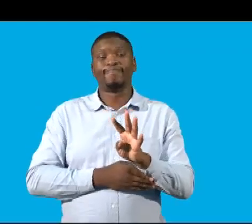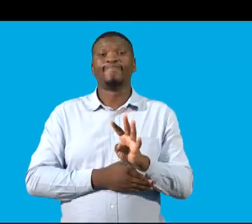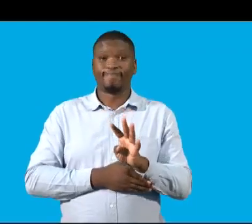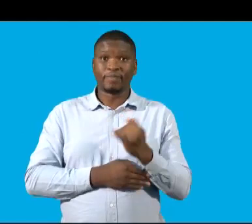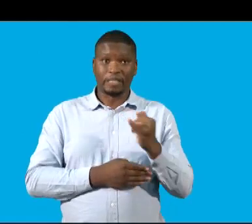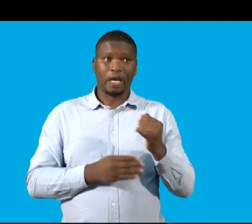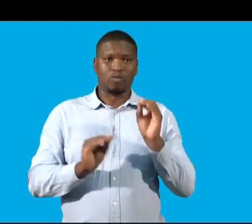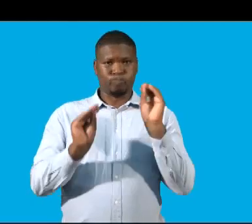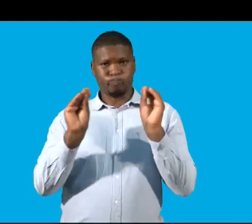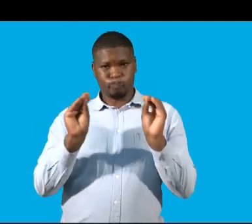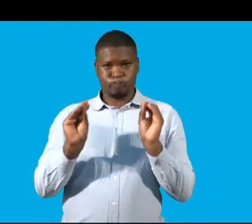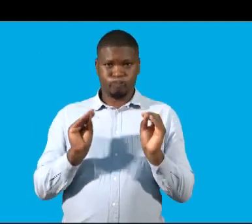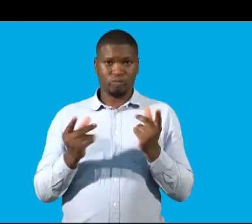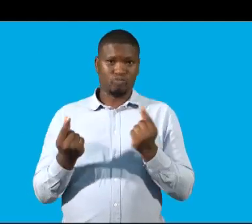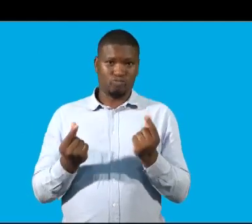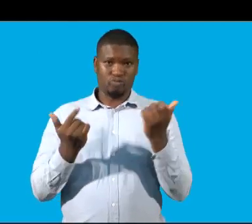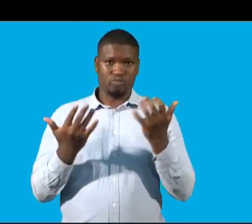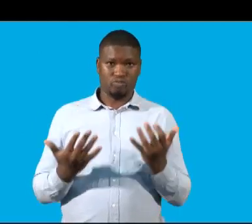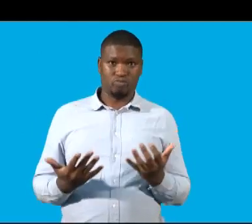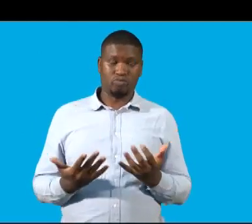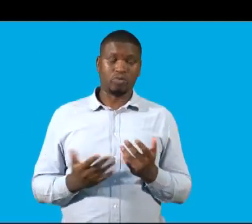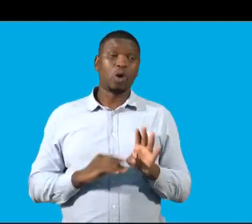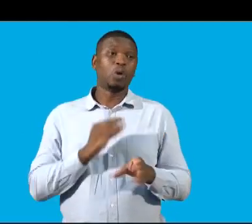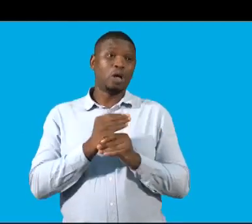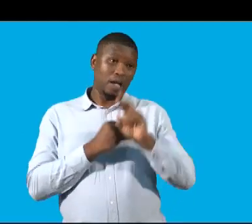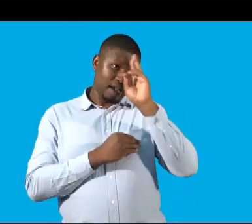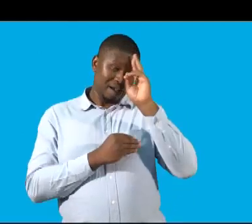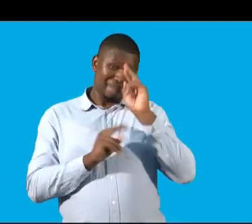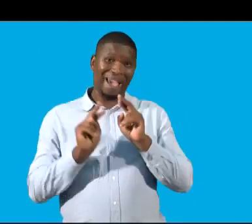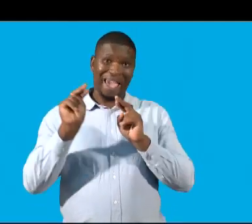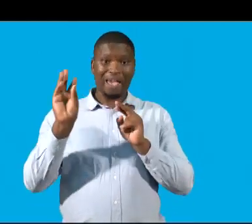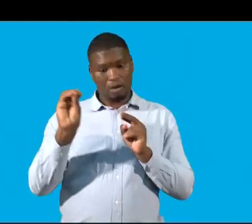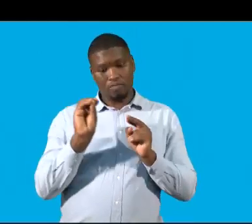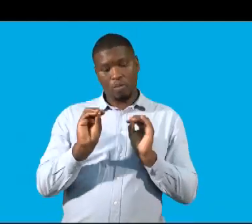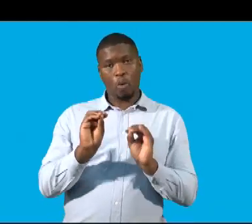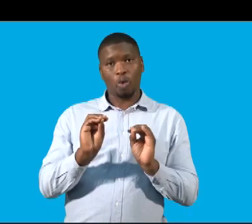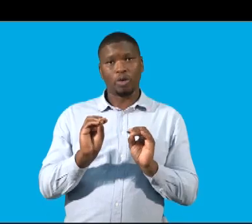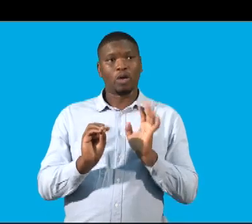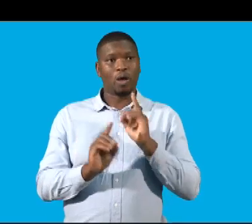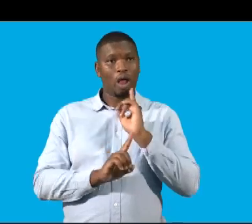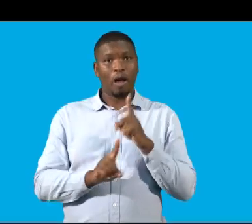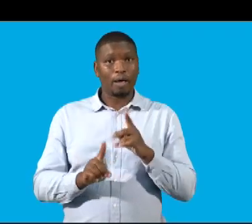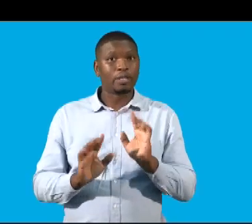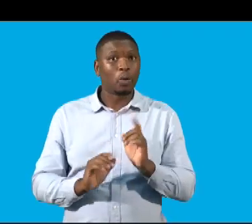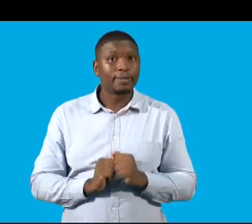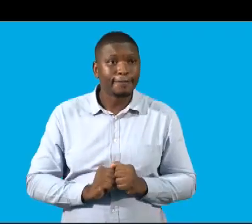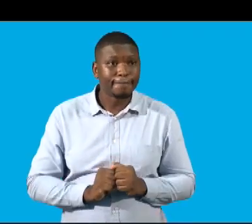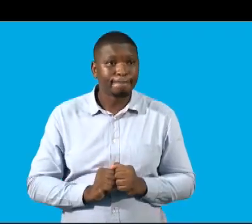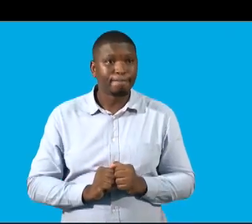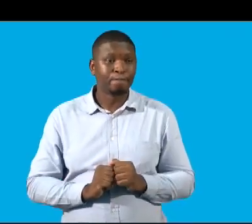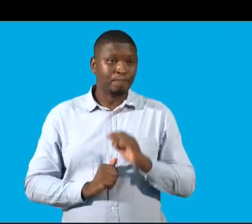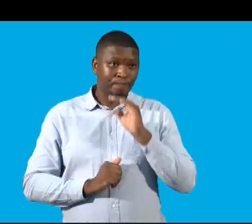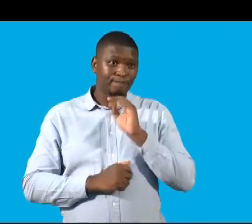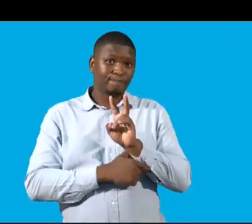simplify that which is in the brackets, including that exponent, because the exponent does belong to that bracket, we get a